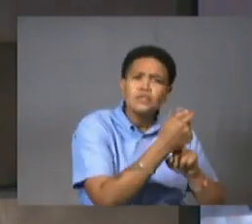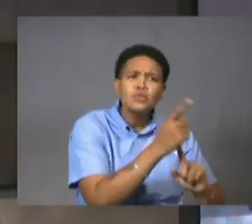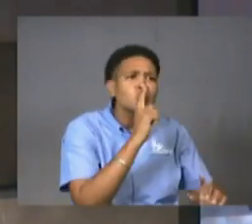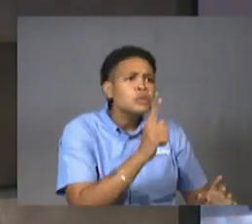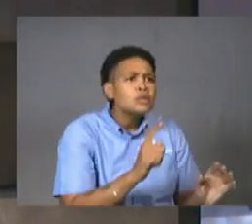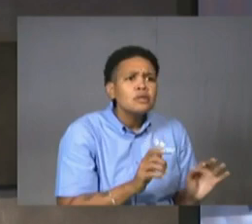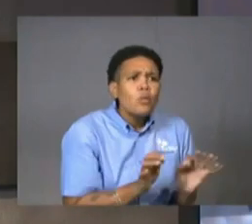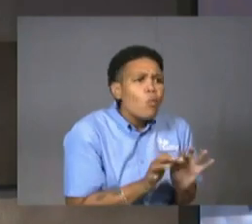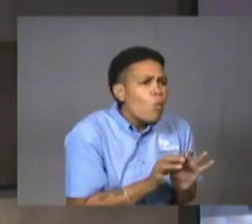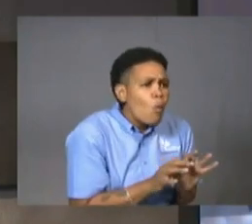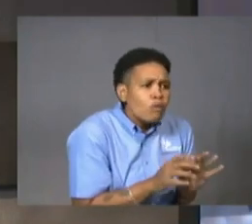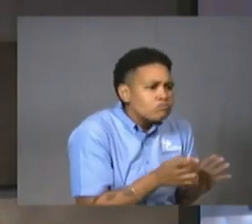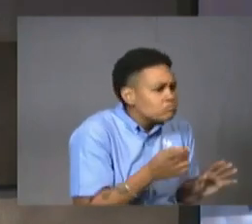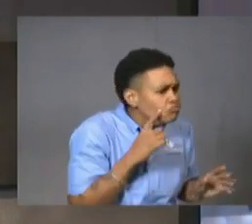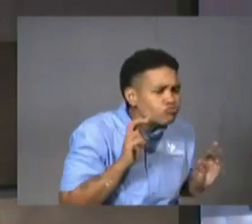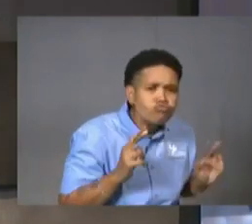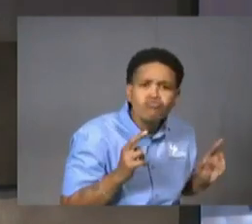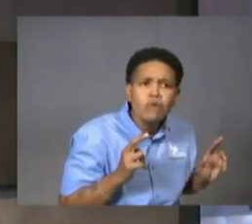for growth.